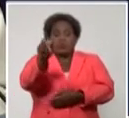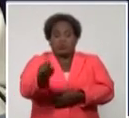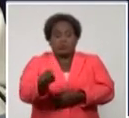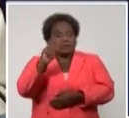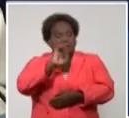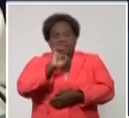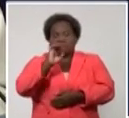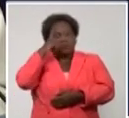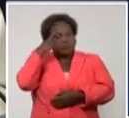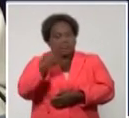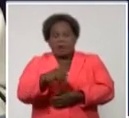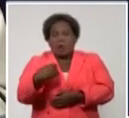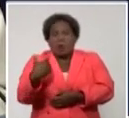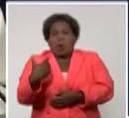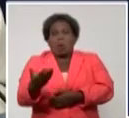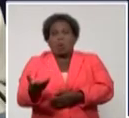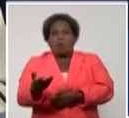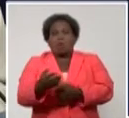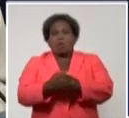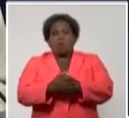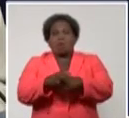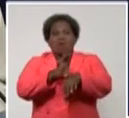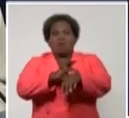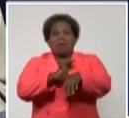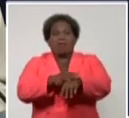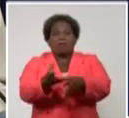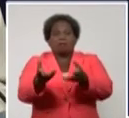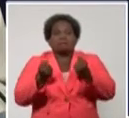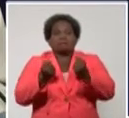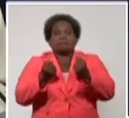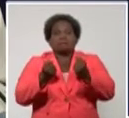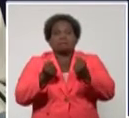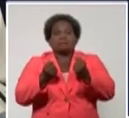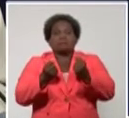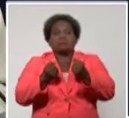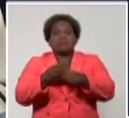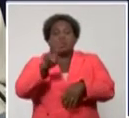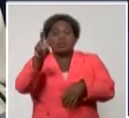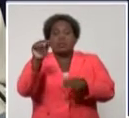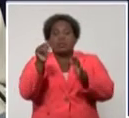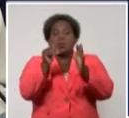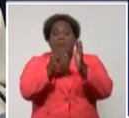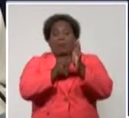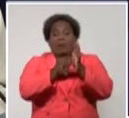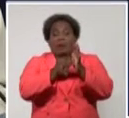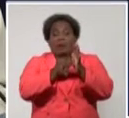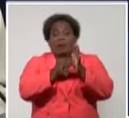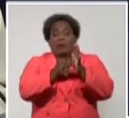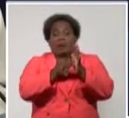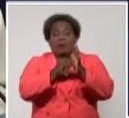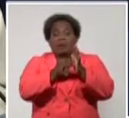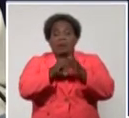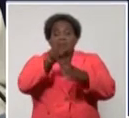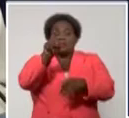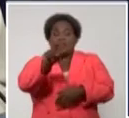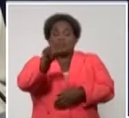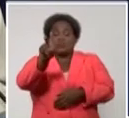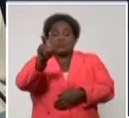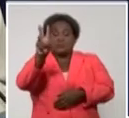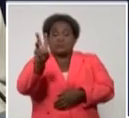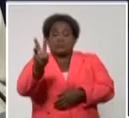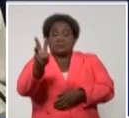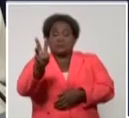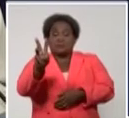with COVID-19 have been asymptomatic at the time of testing. That is 54.7% of all